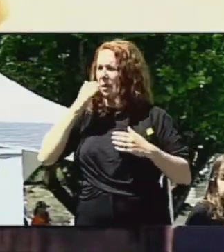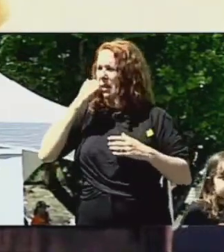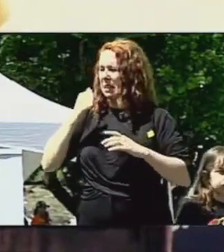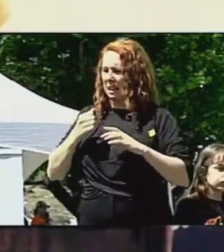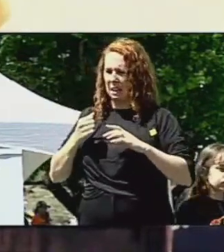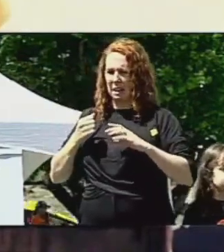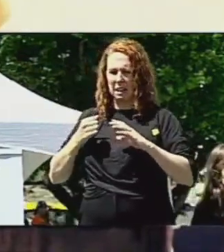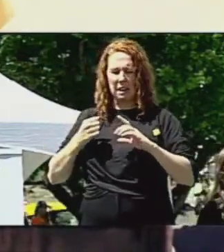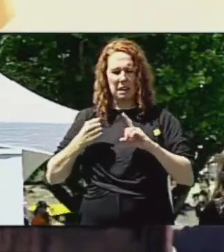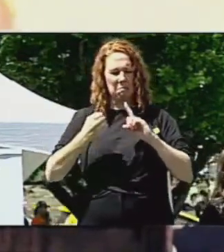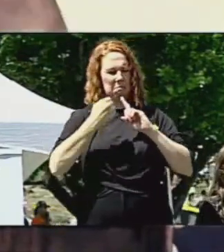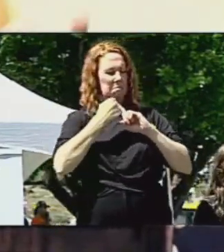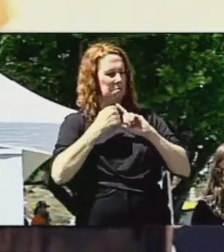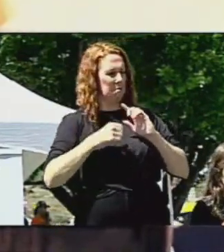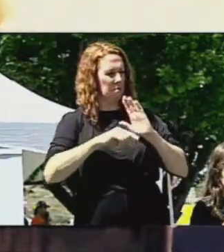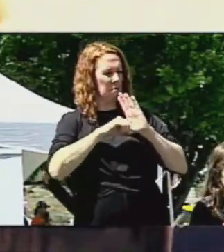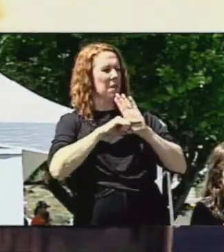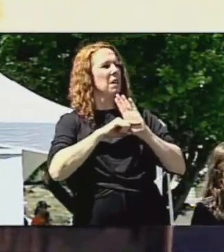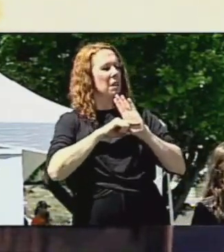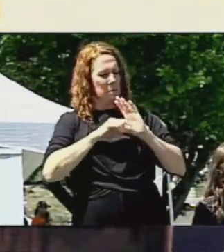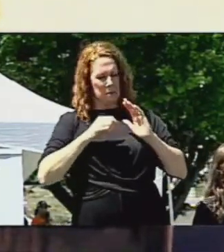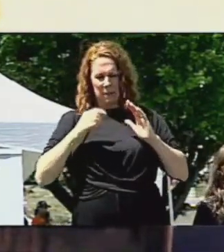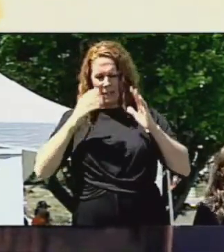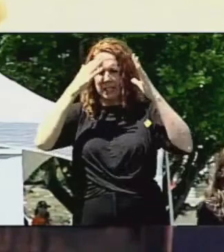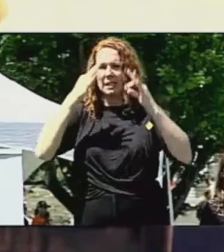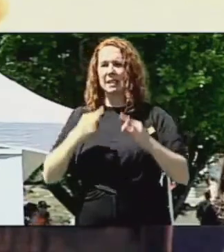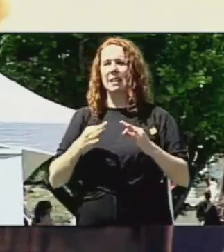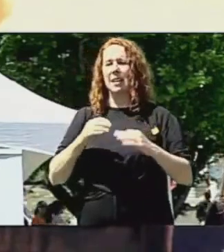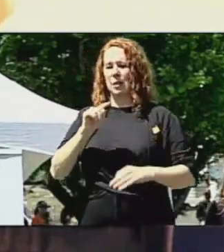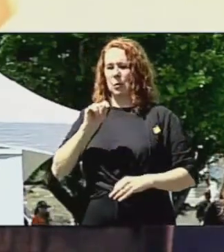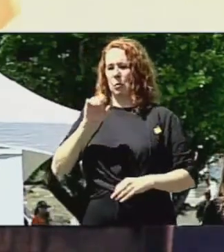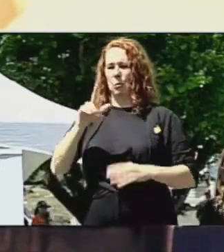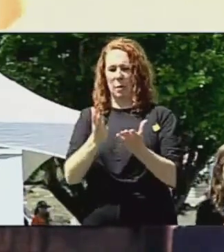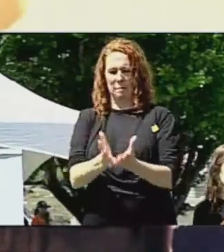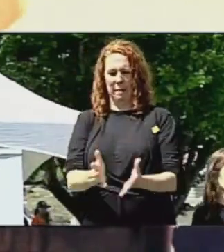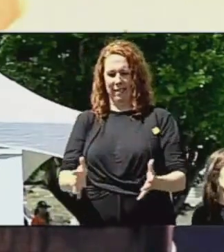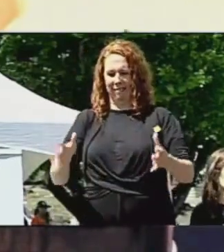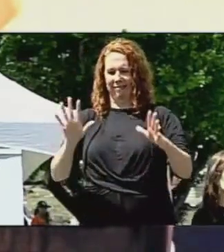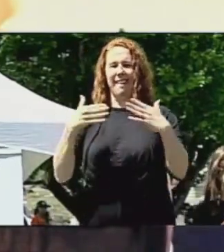day. And I've begun to build this tool basket